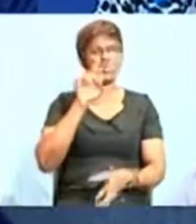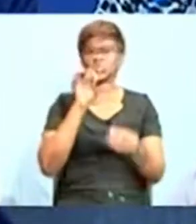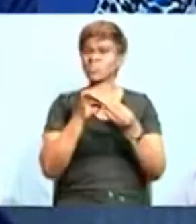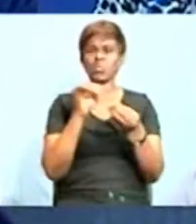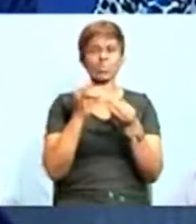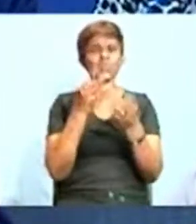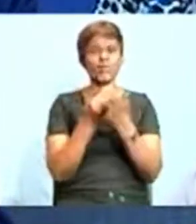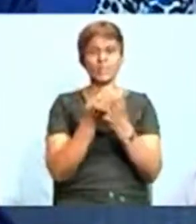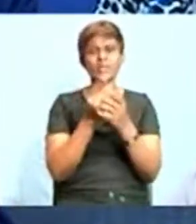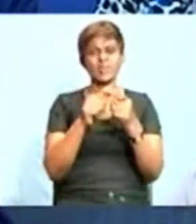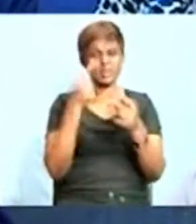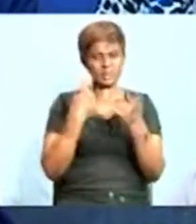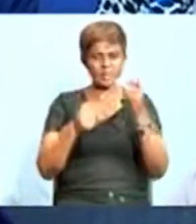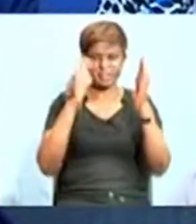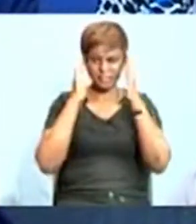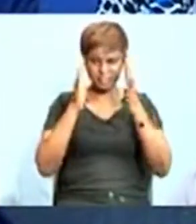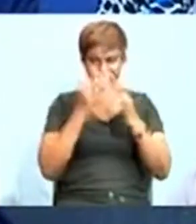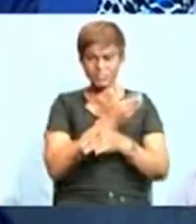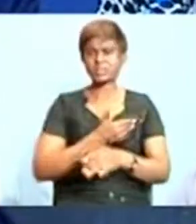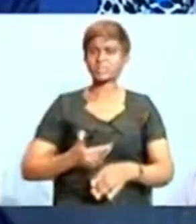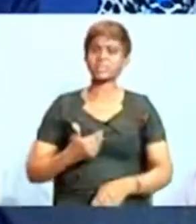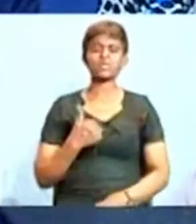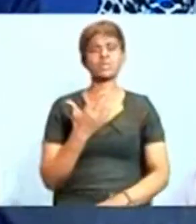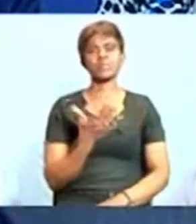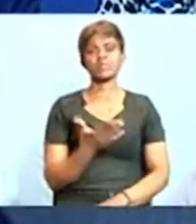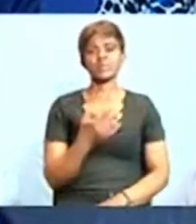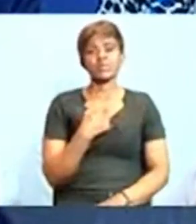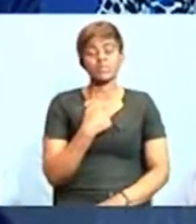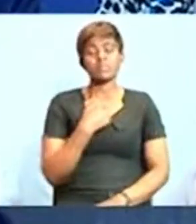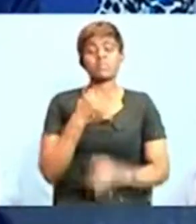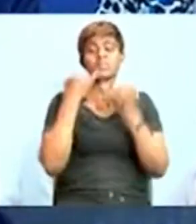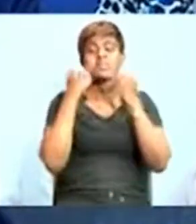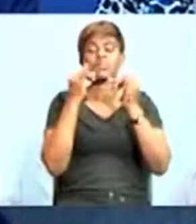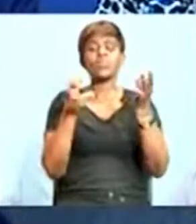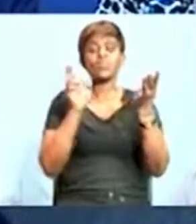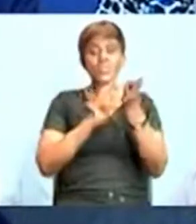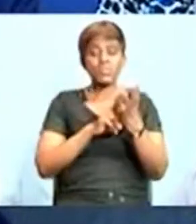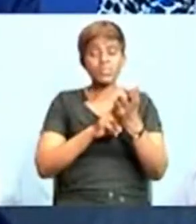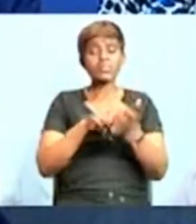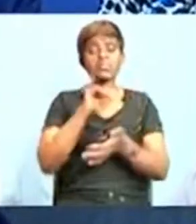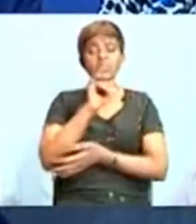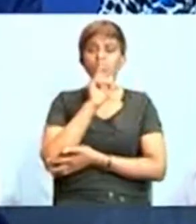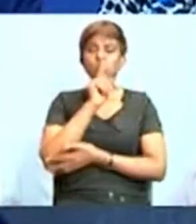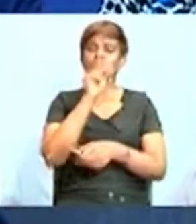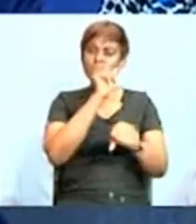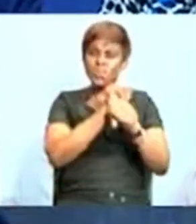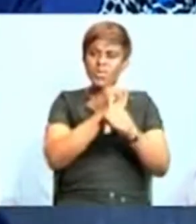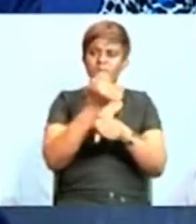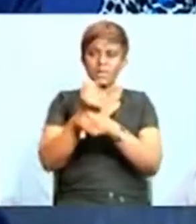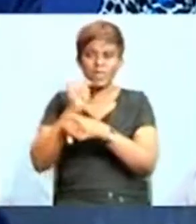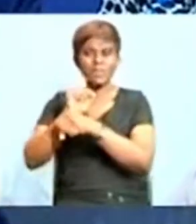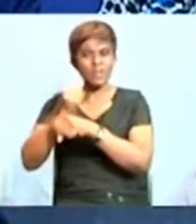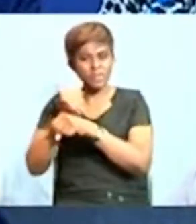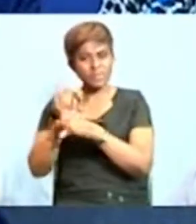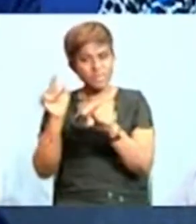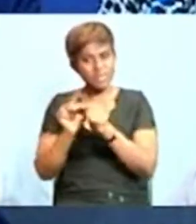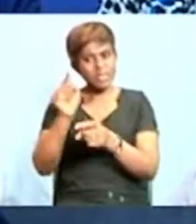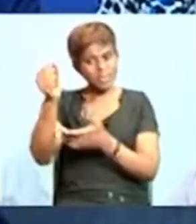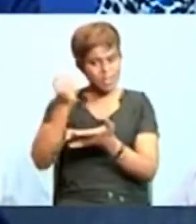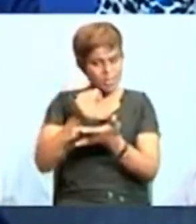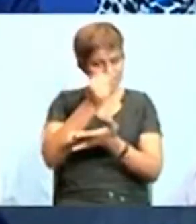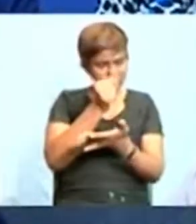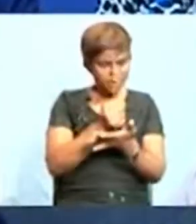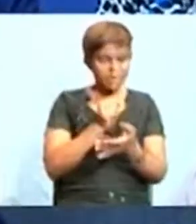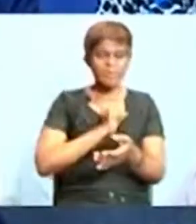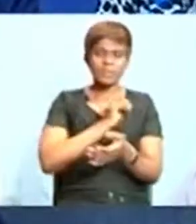but mere commitment. I must emphasize that frantic efforts are being made to recruit staff in